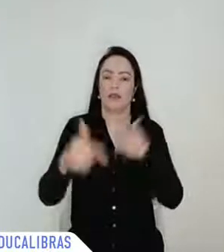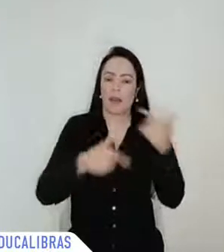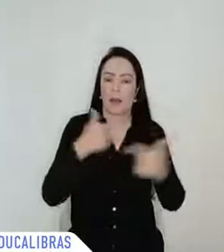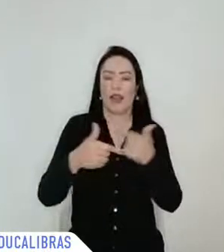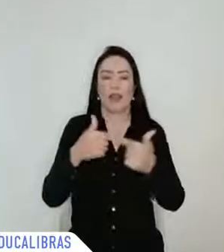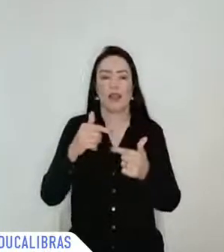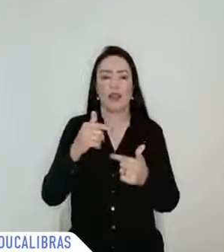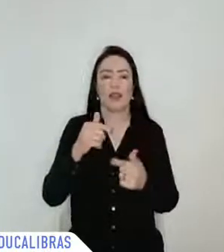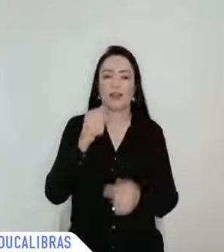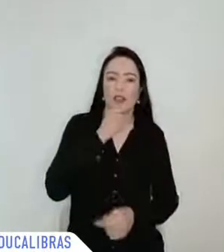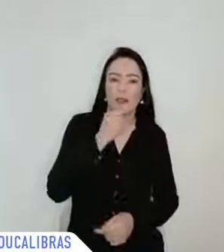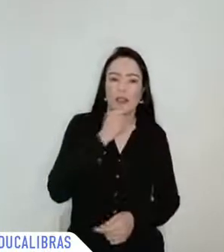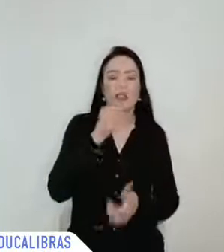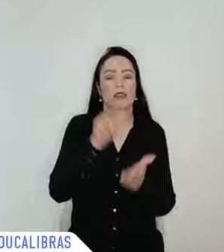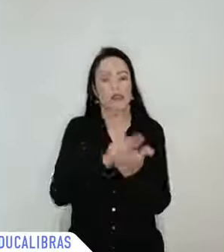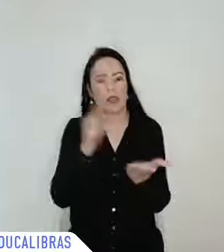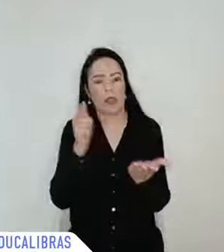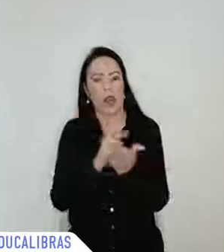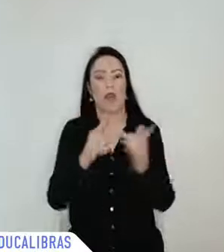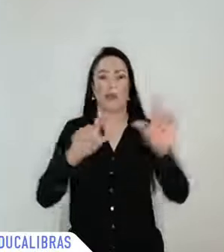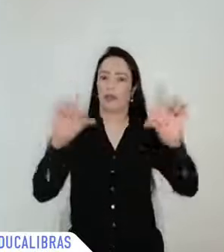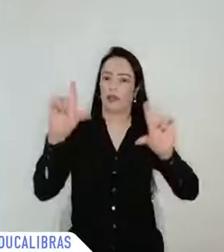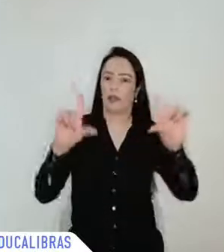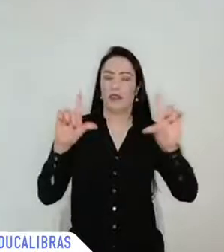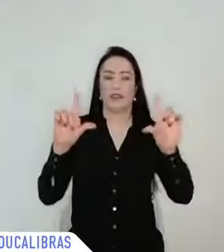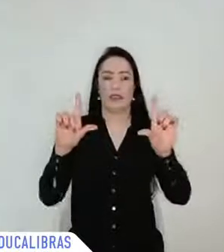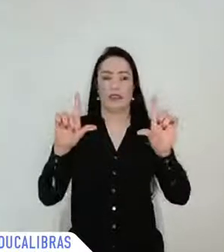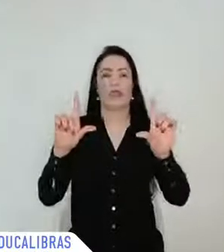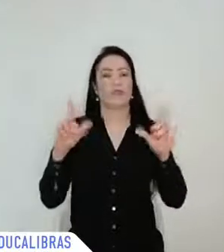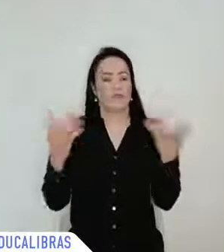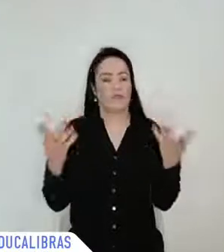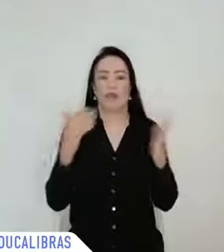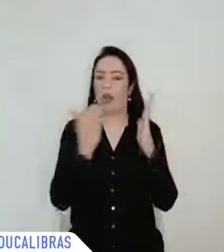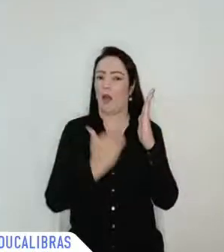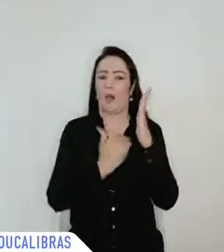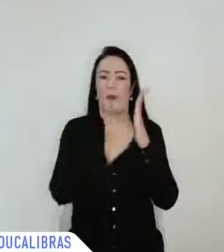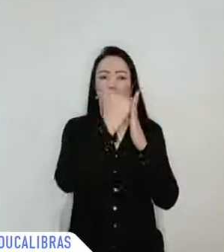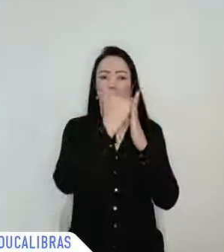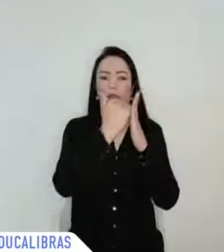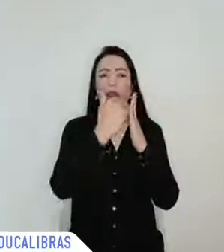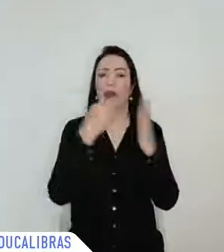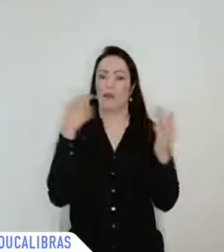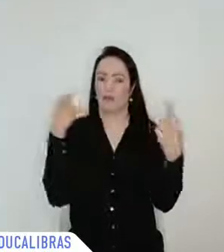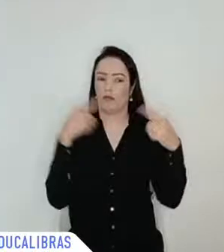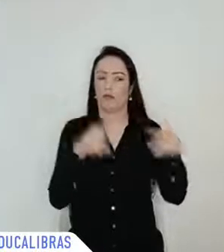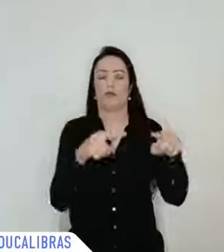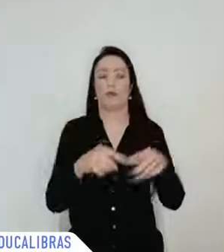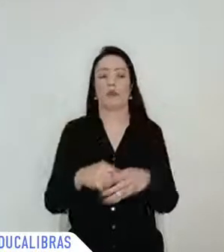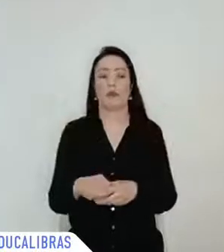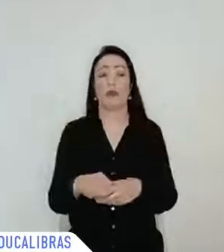increase. These are tense moments, and the journalists are here